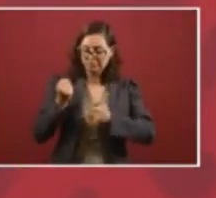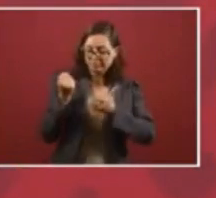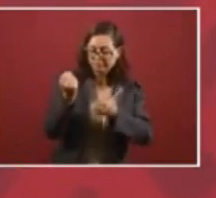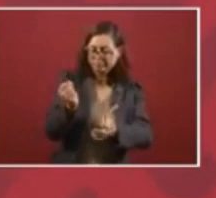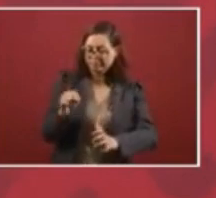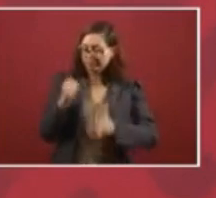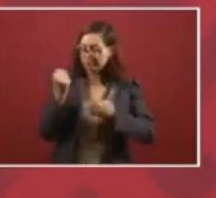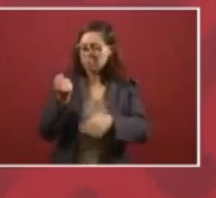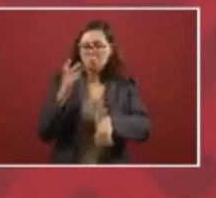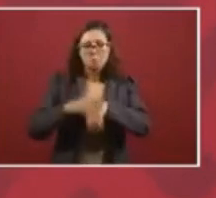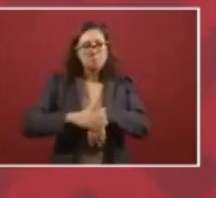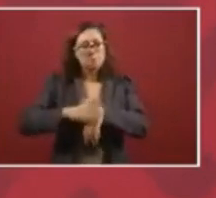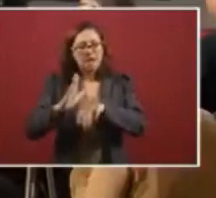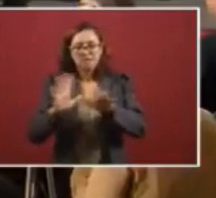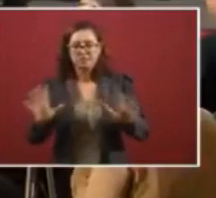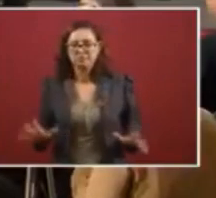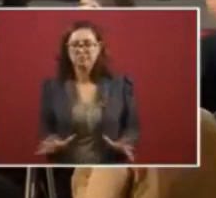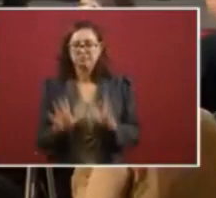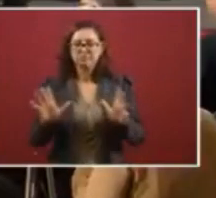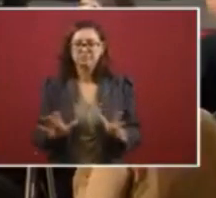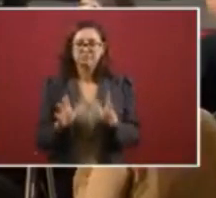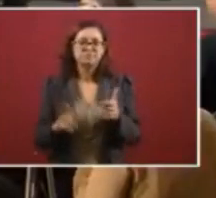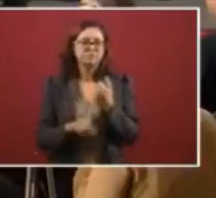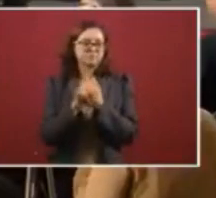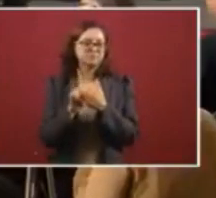will allow us to make better investments.